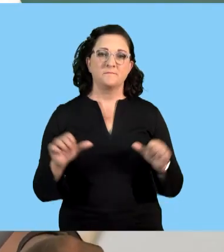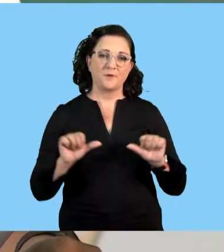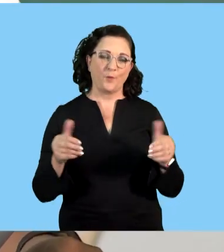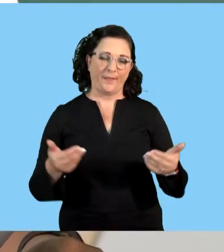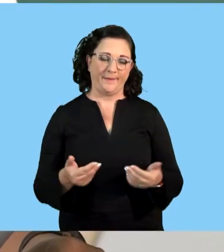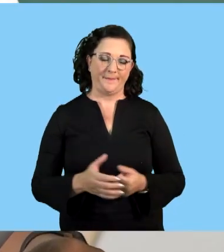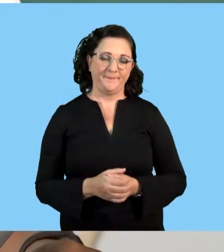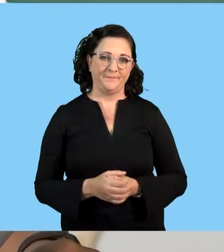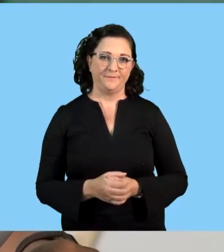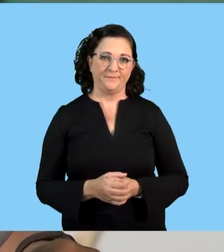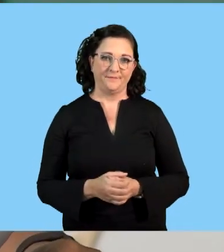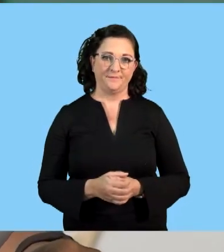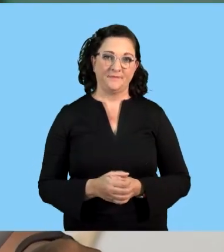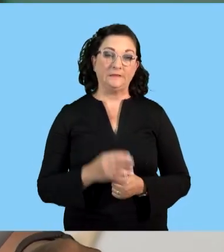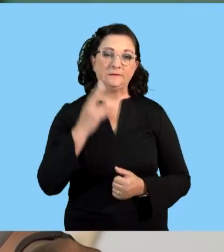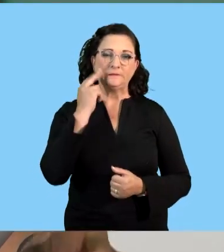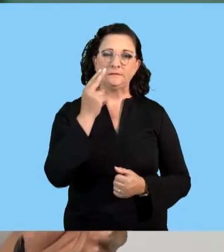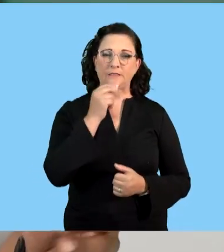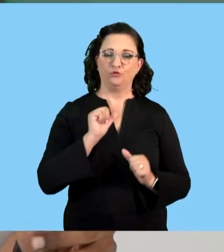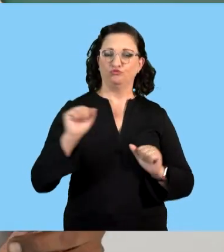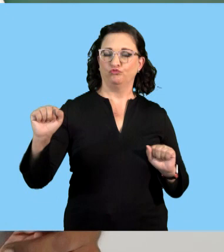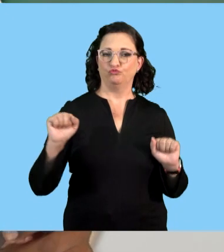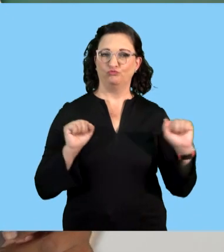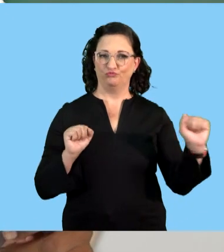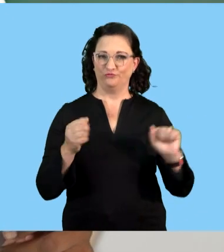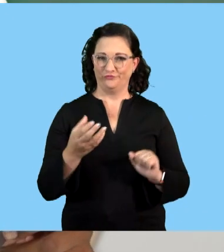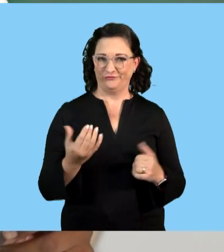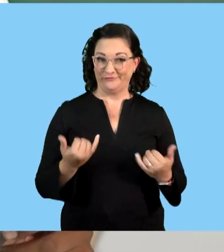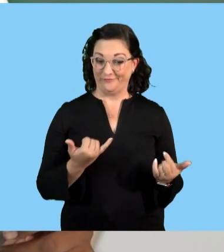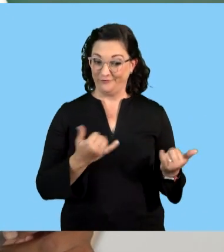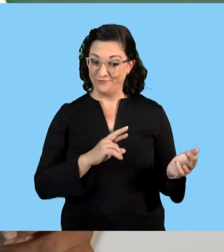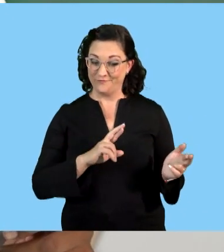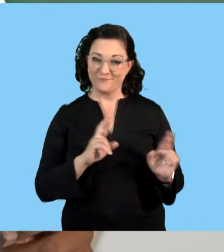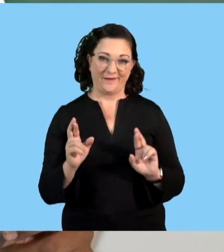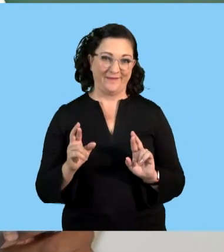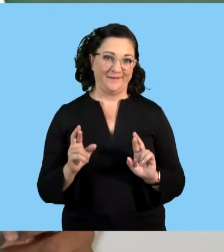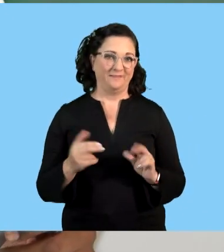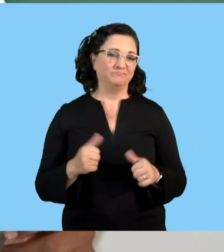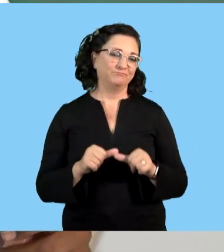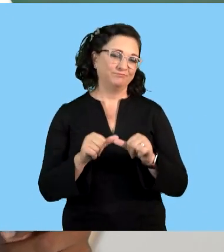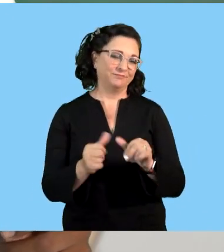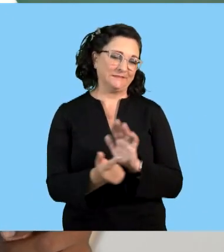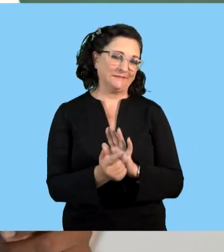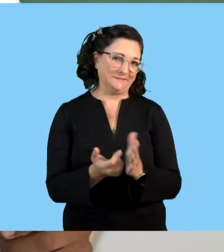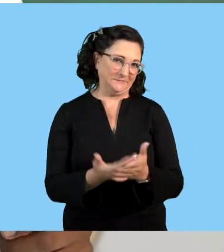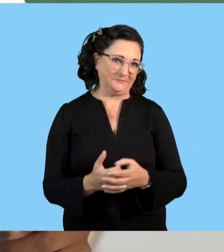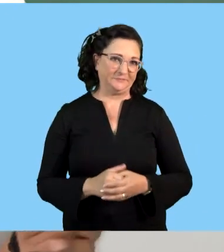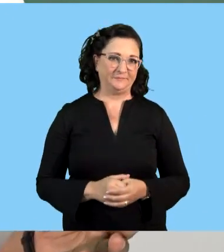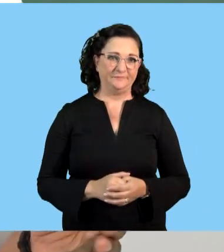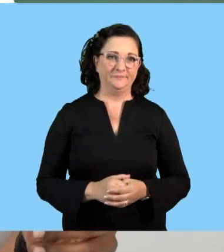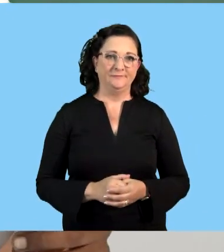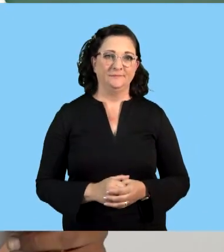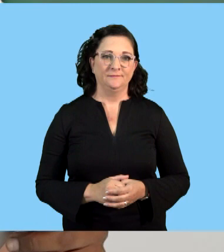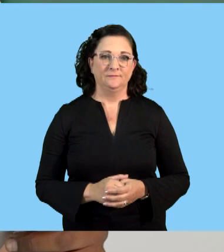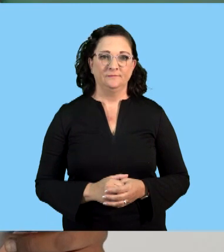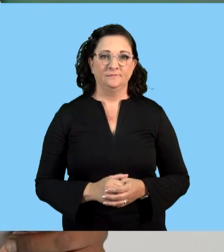Welcome back. Hope you had a nice stretch and you are ready to continue with our lesson. We